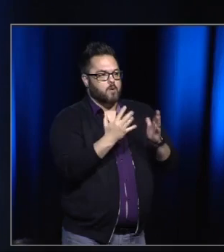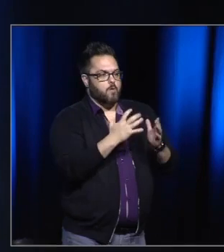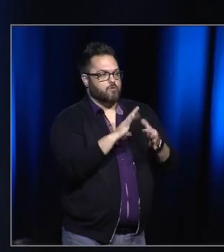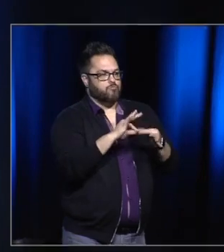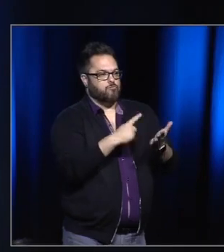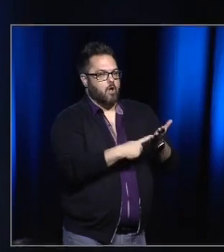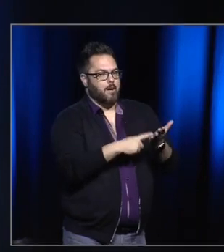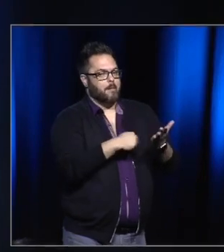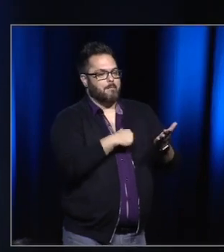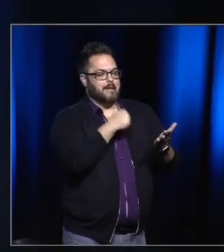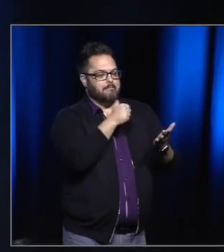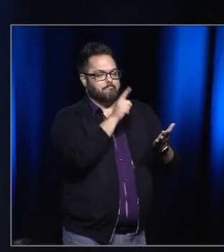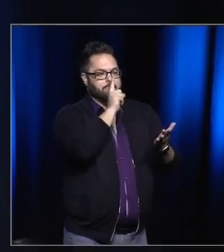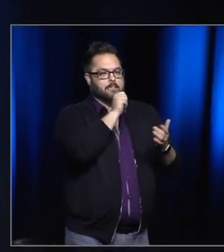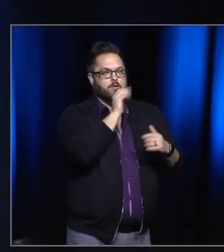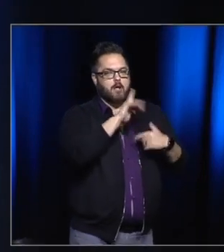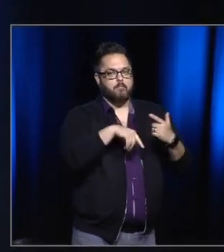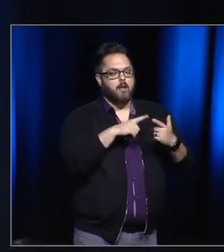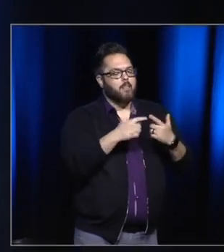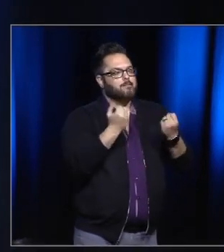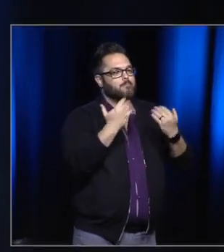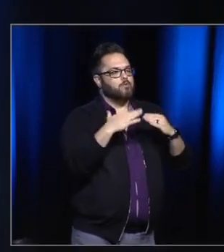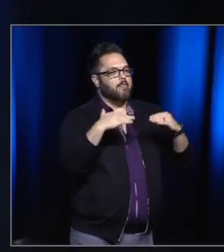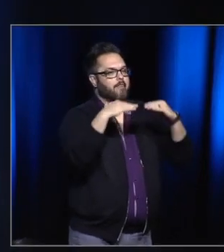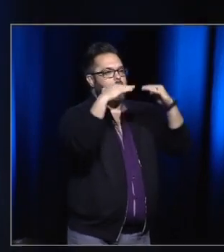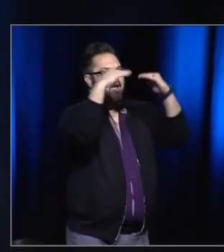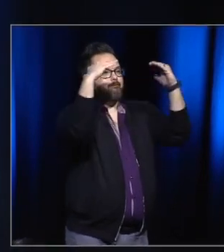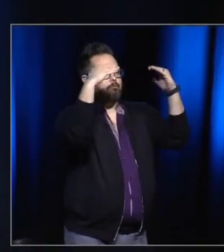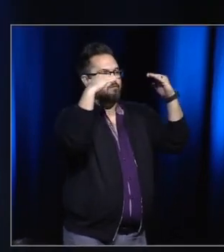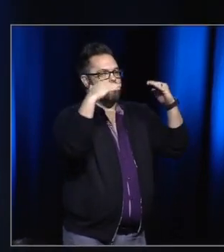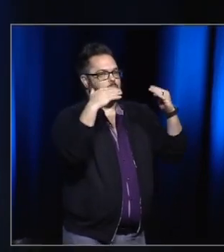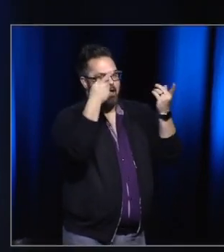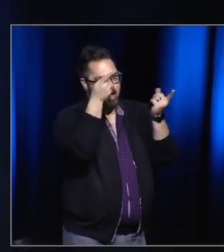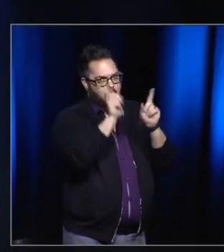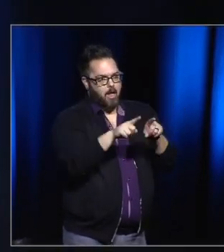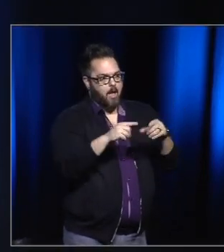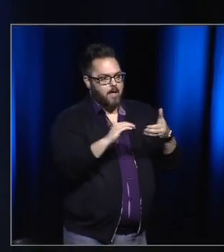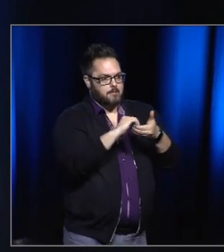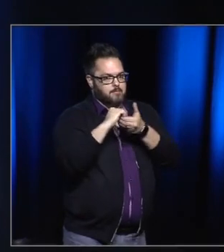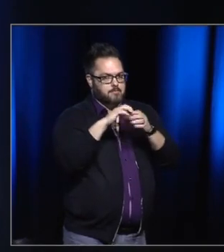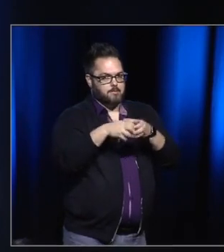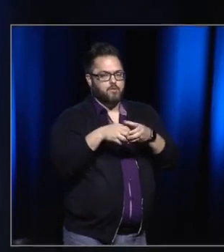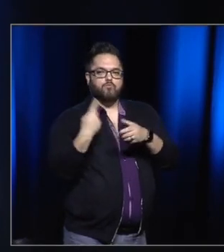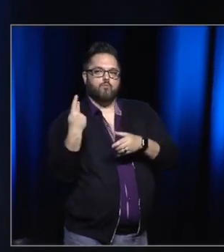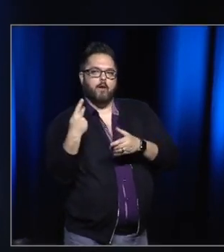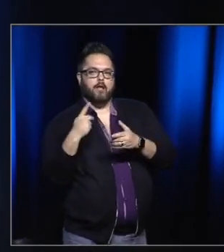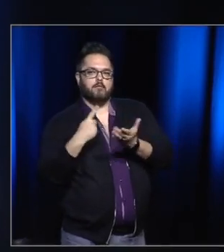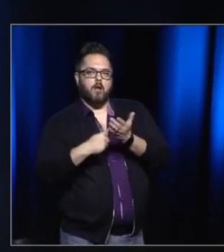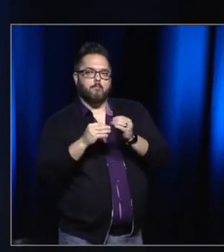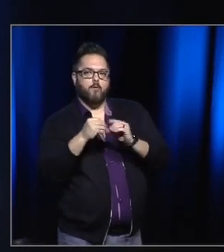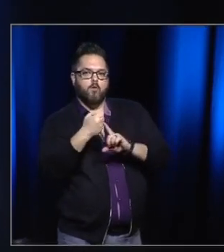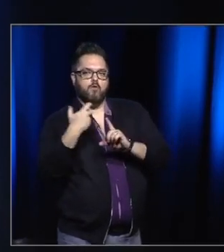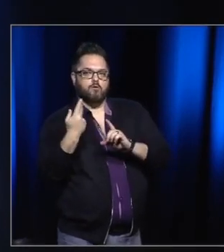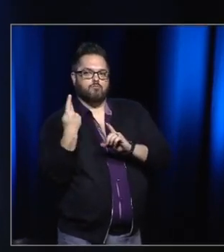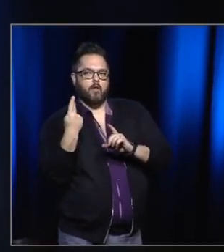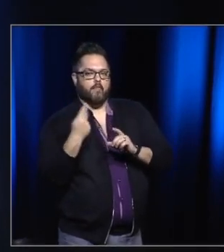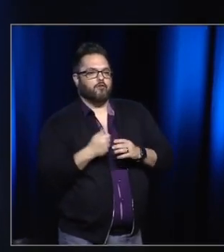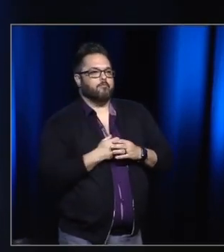I think explains the multi-level alliances, and I can talk about that individually with you later at some point.